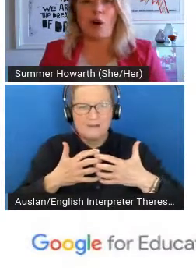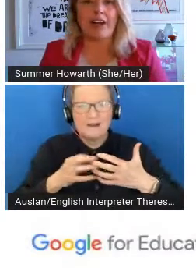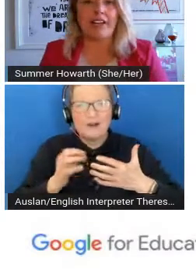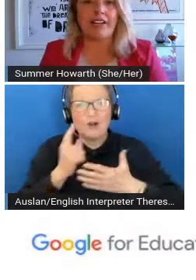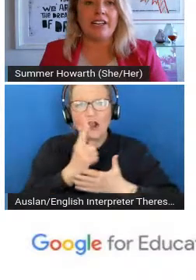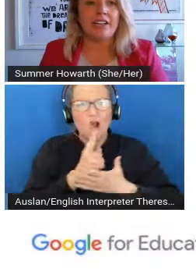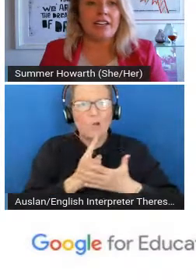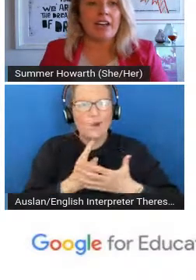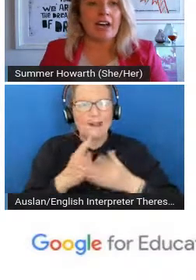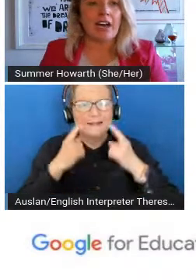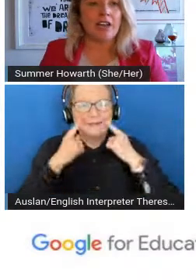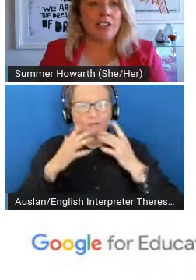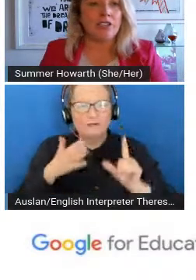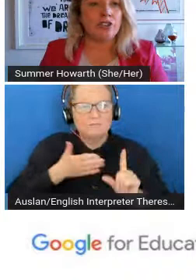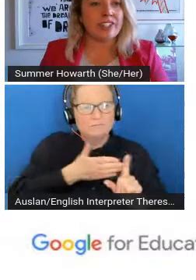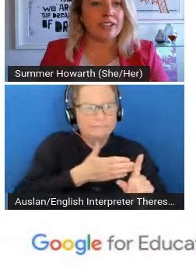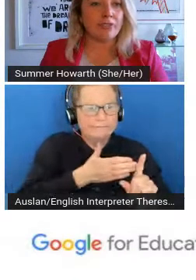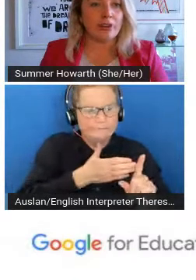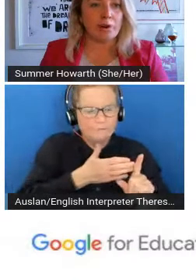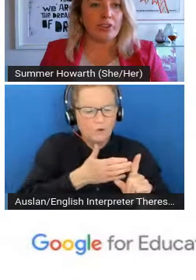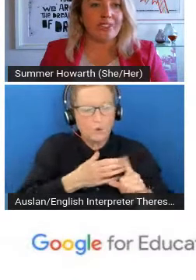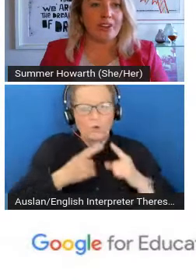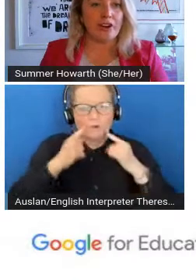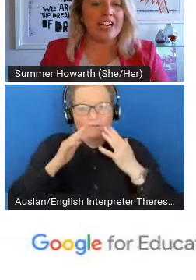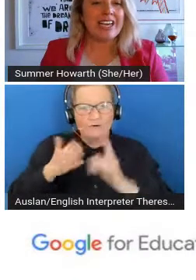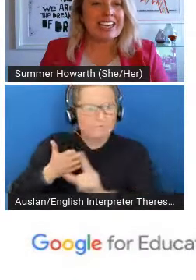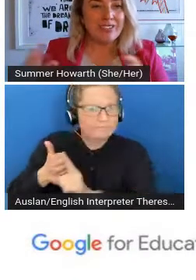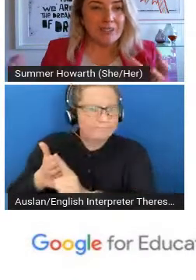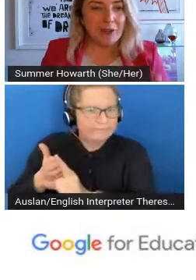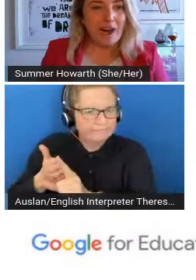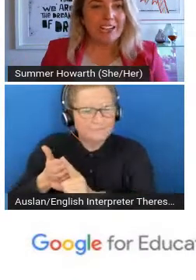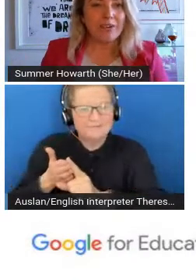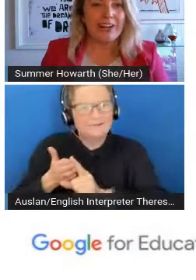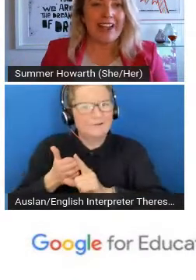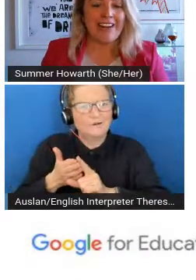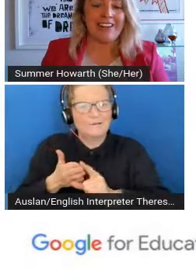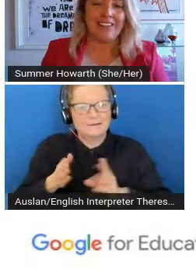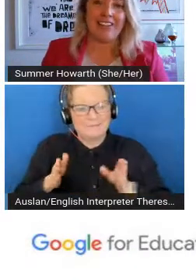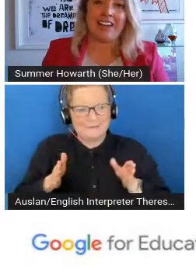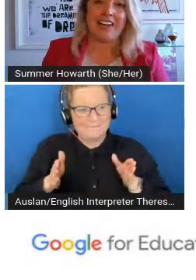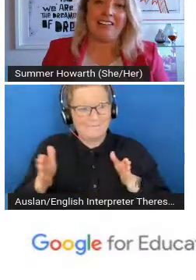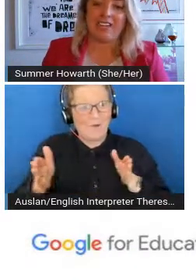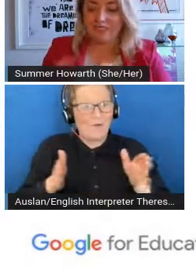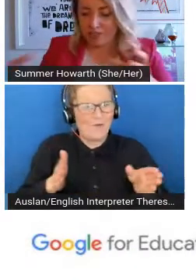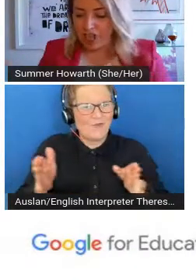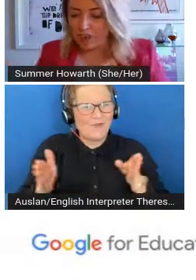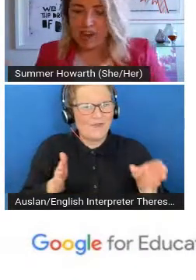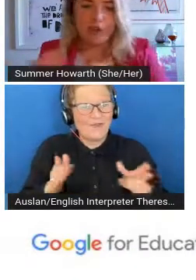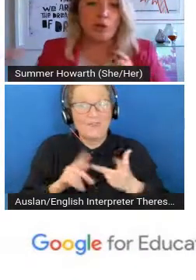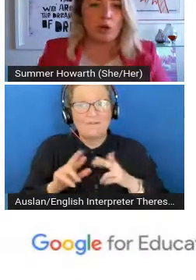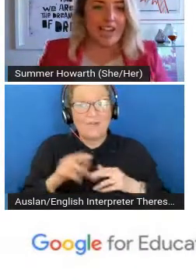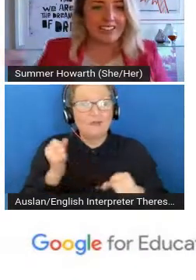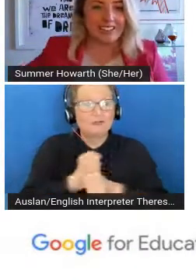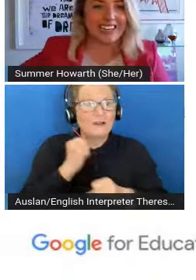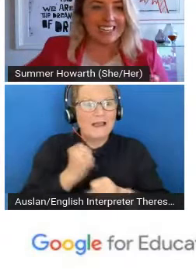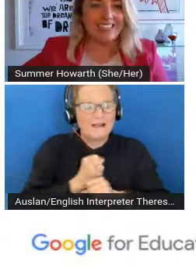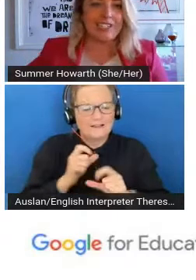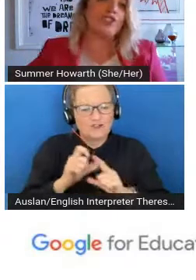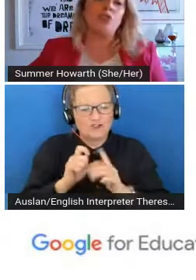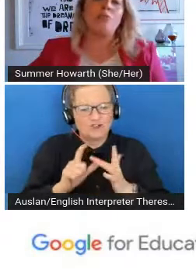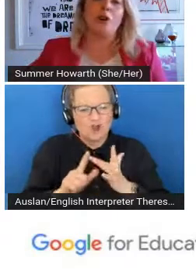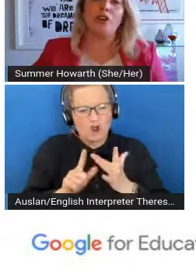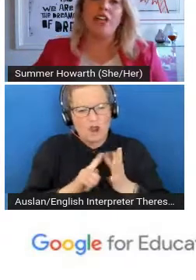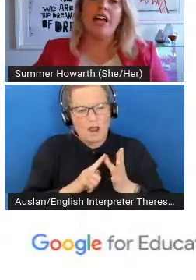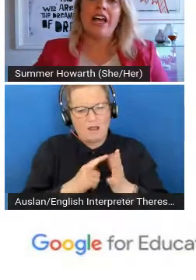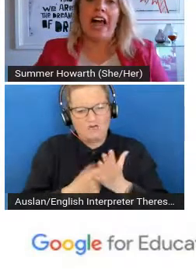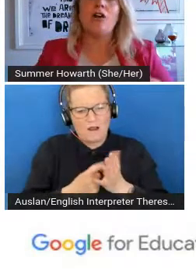for one delivery models. So even if you are creating that diorama or that in